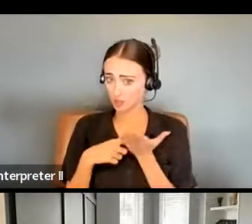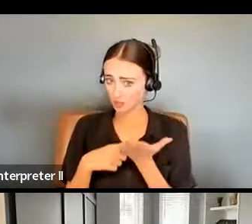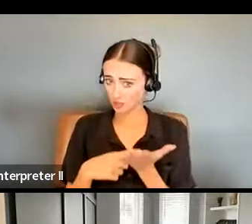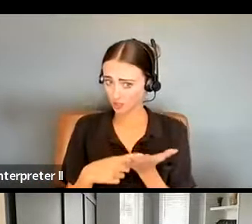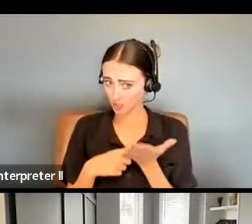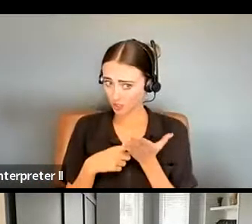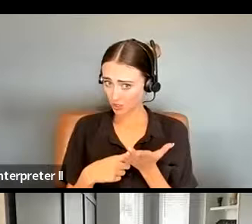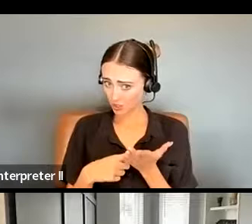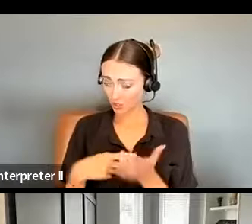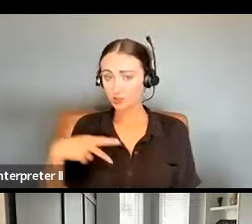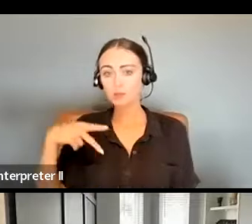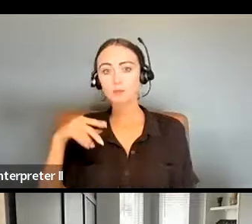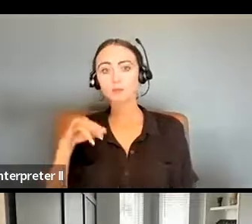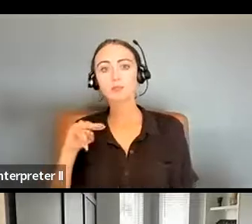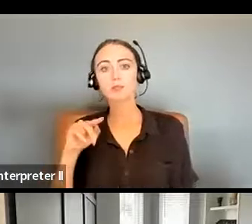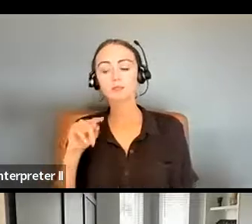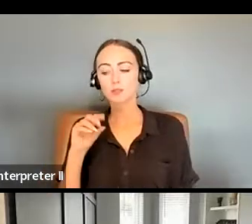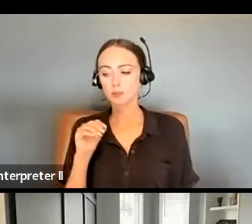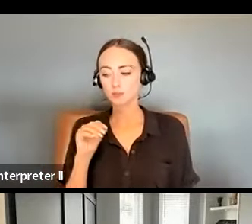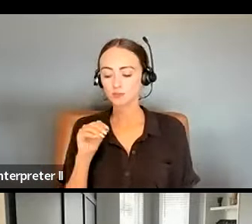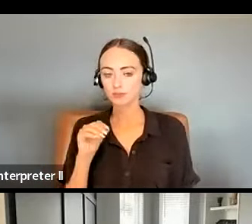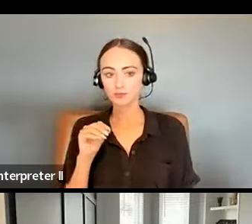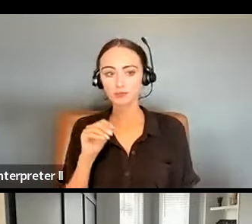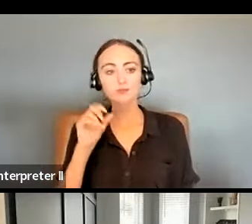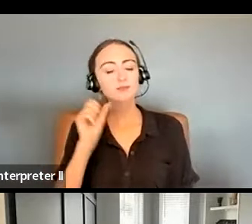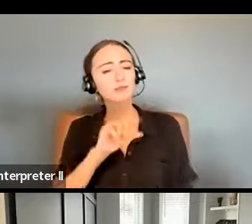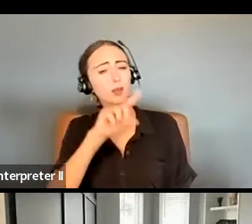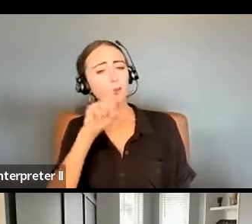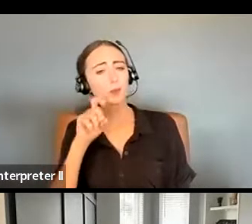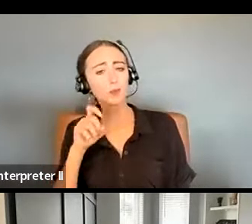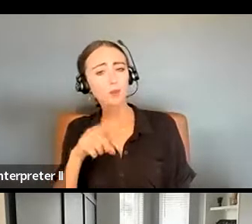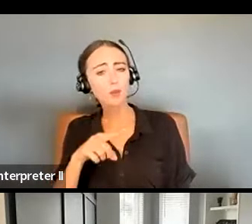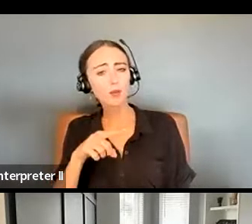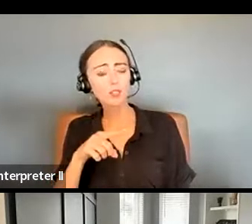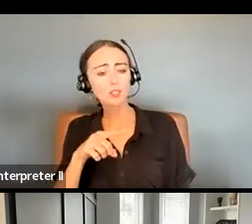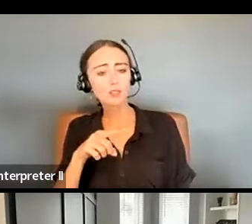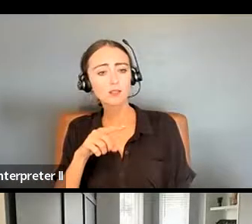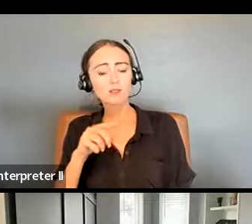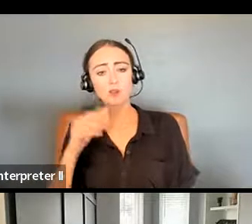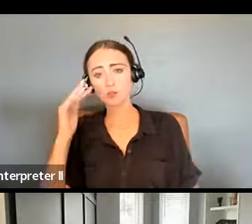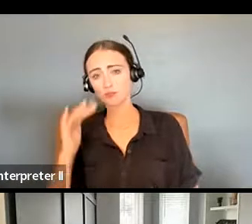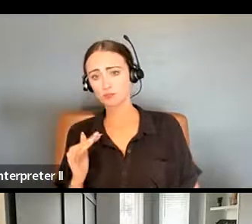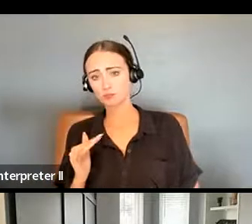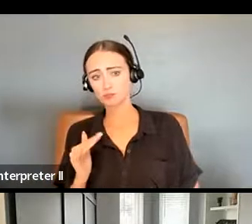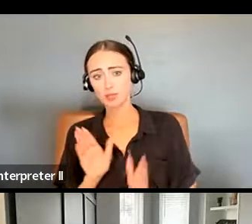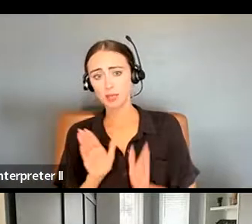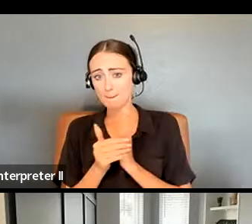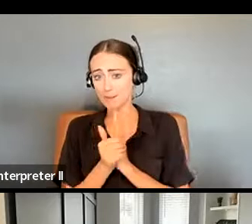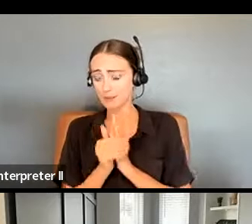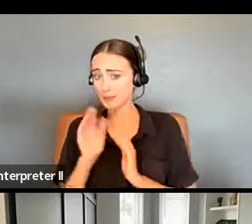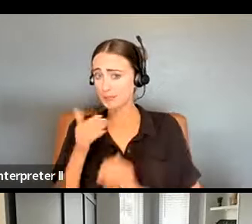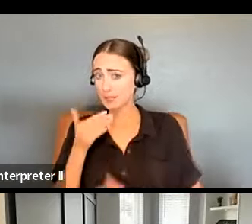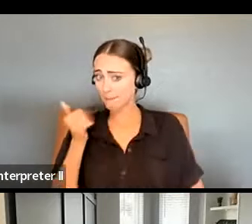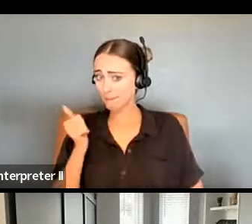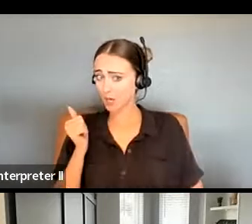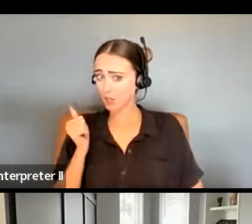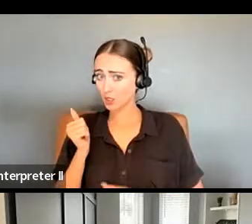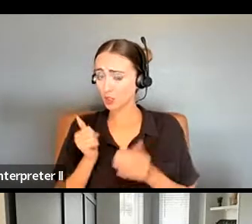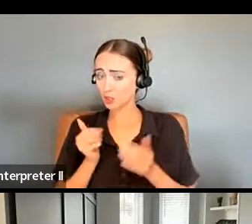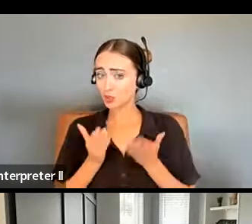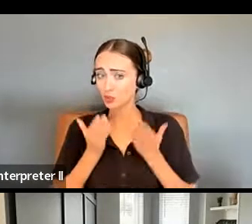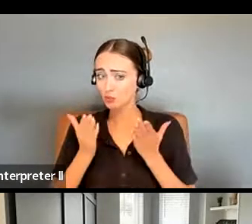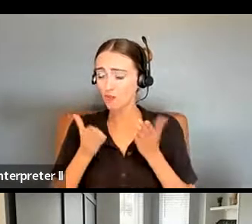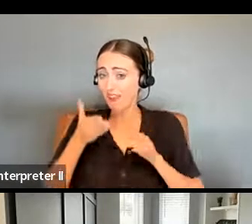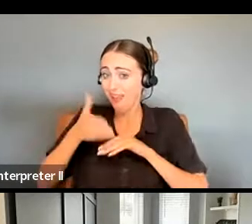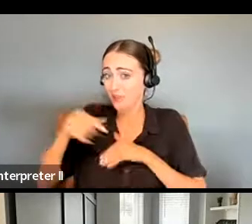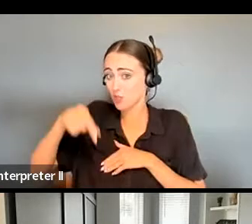Discussion, Councilmember Pinto. This question for subsequent amendments, would that be better to move after we vote on